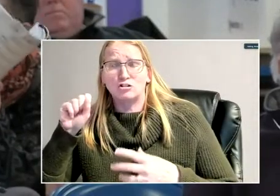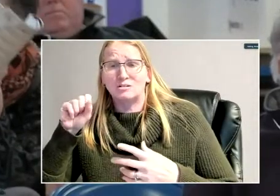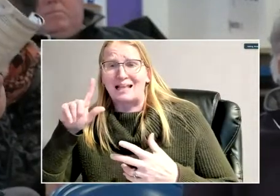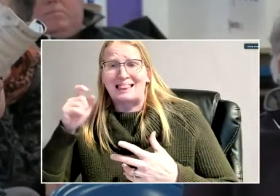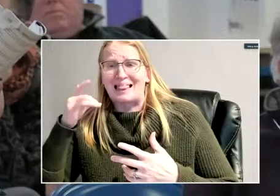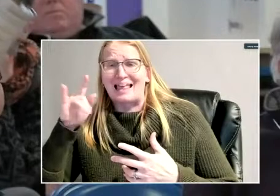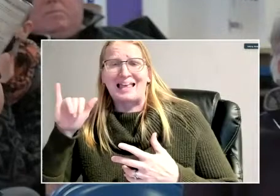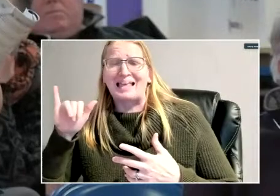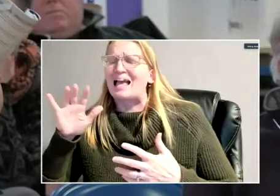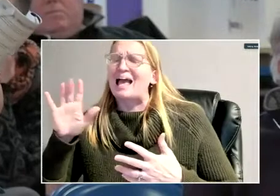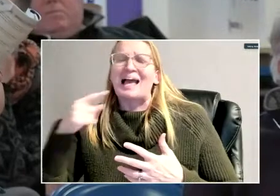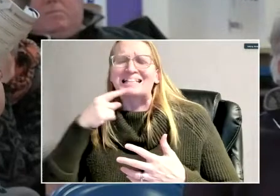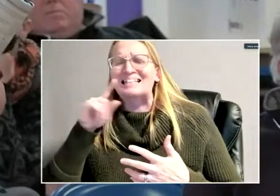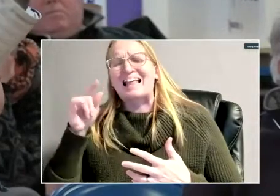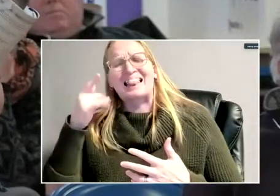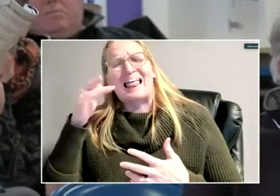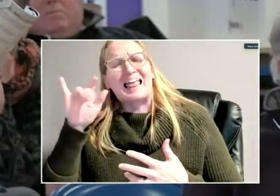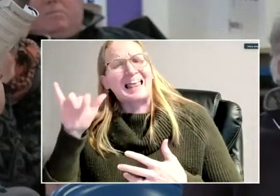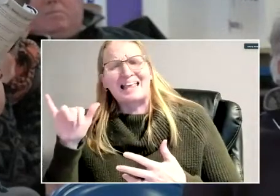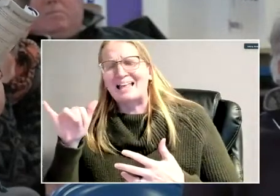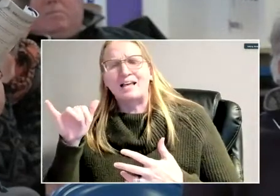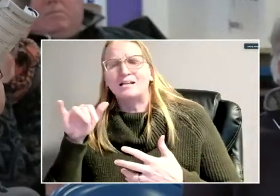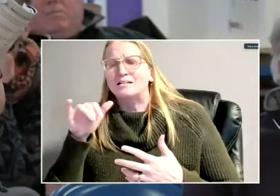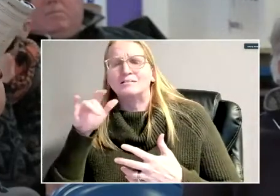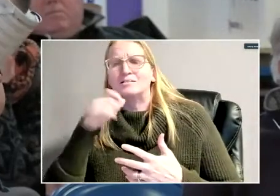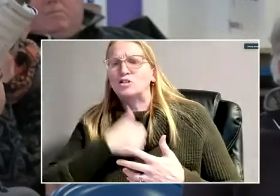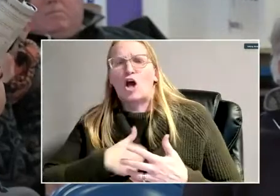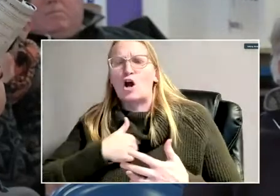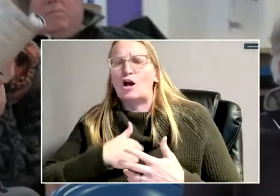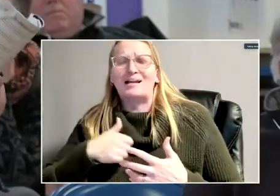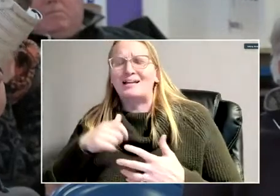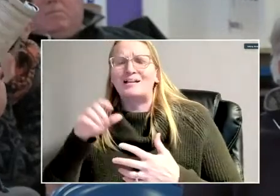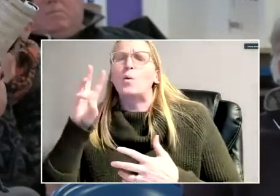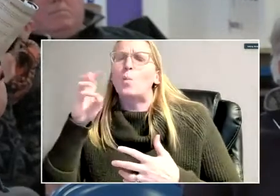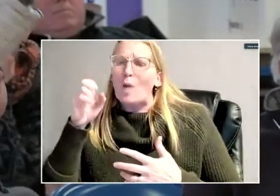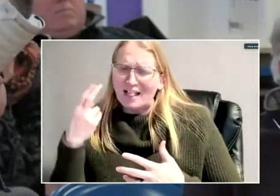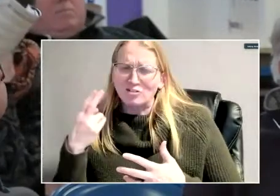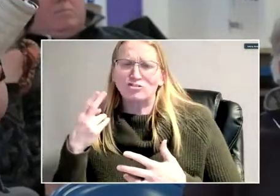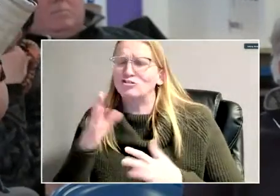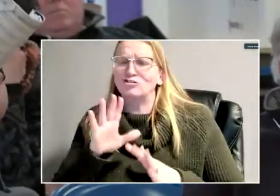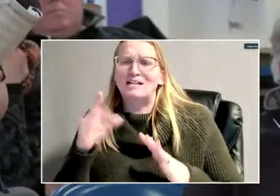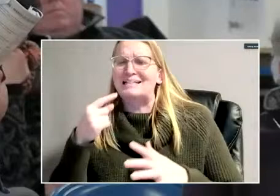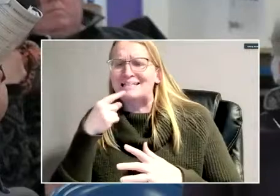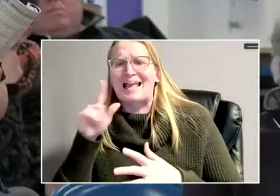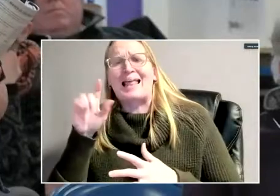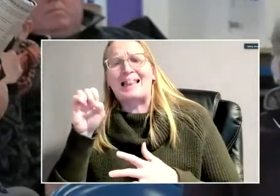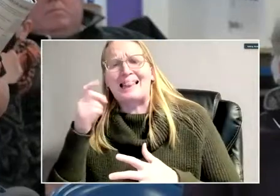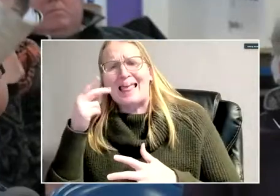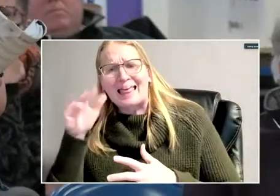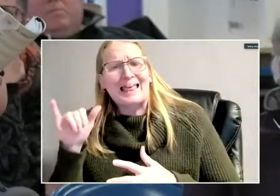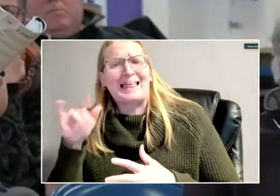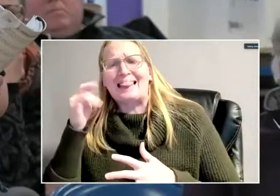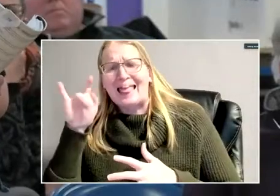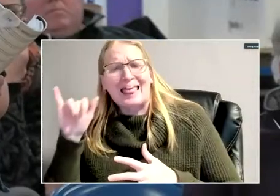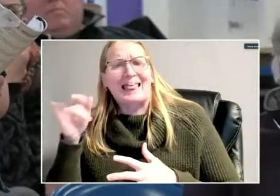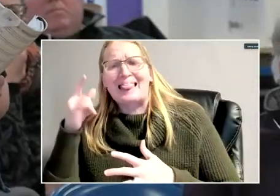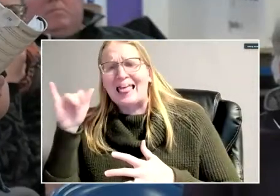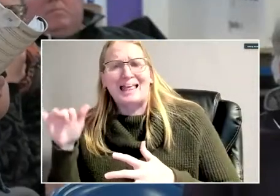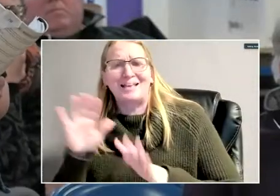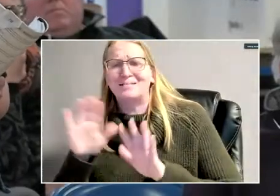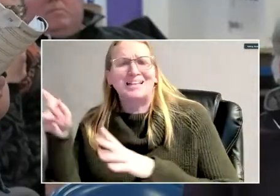Ley I mean Welch I apologize it's very nervous to be up here speaking about this today in general